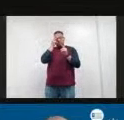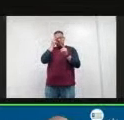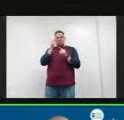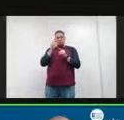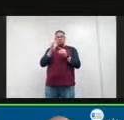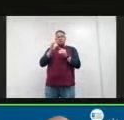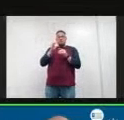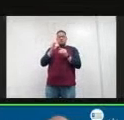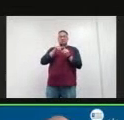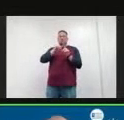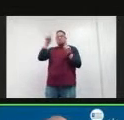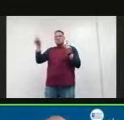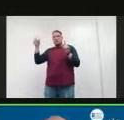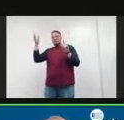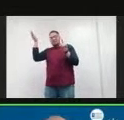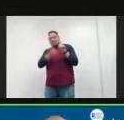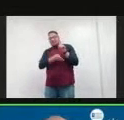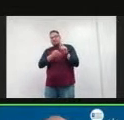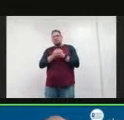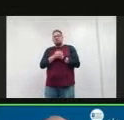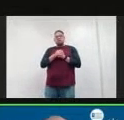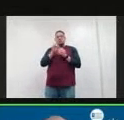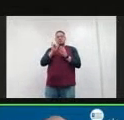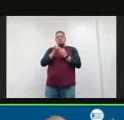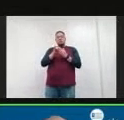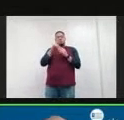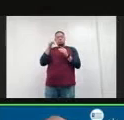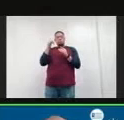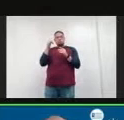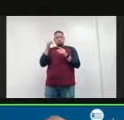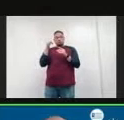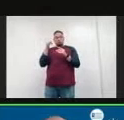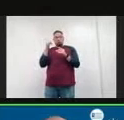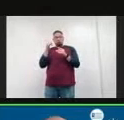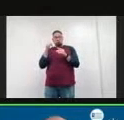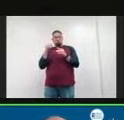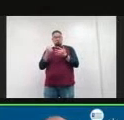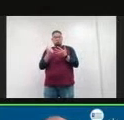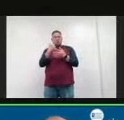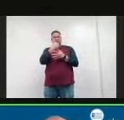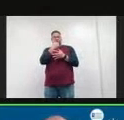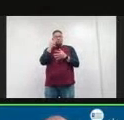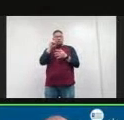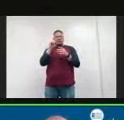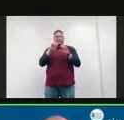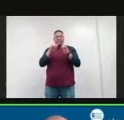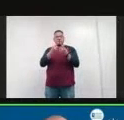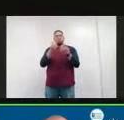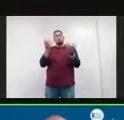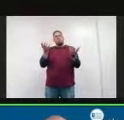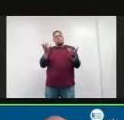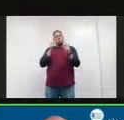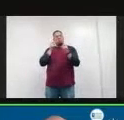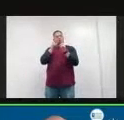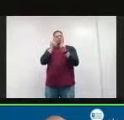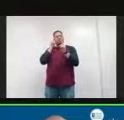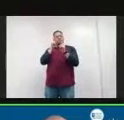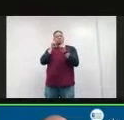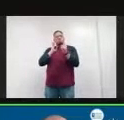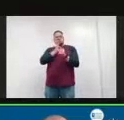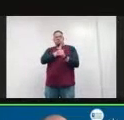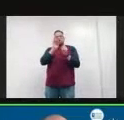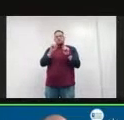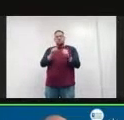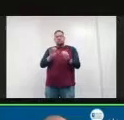Okay, but say it is a priority for the district. Okay, so a goal for the board could be taking